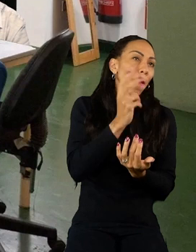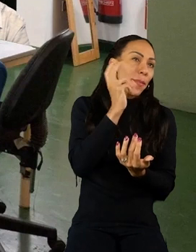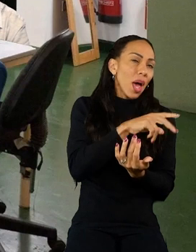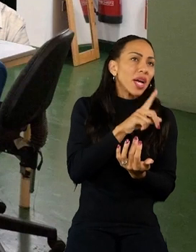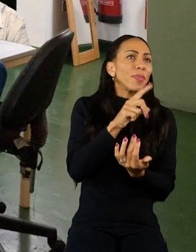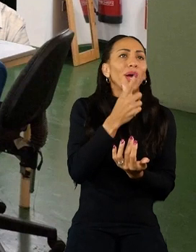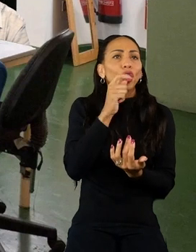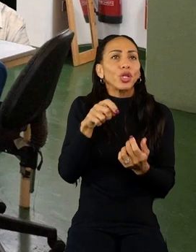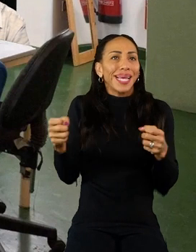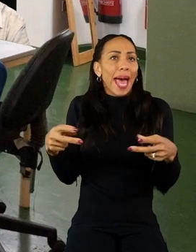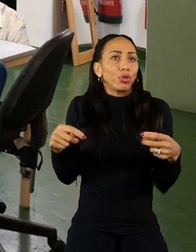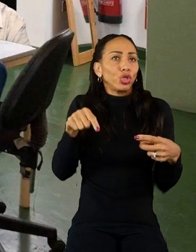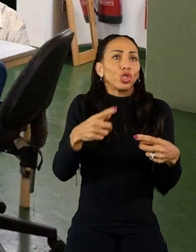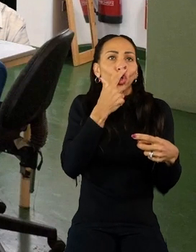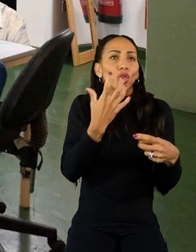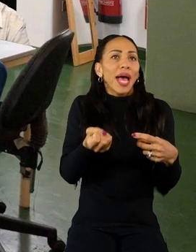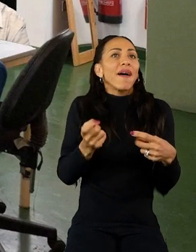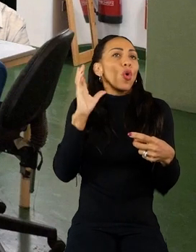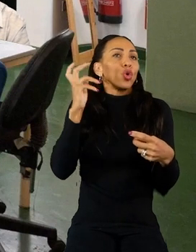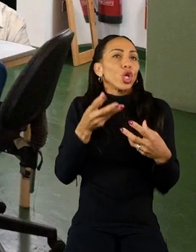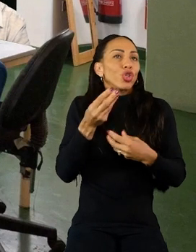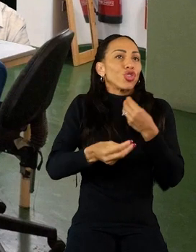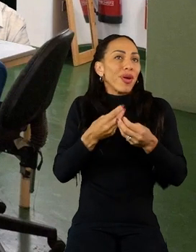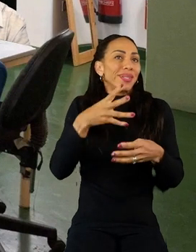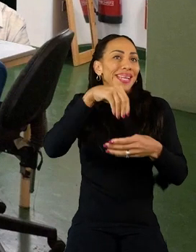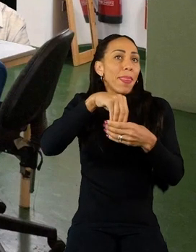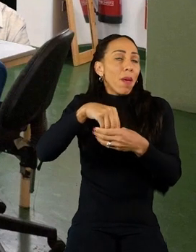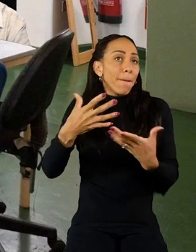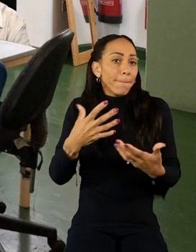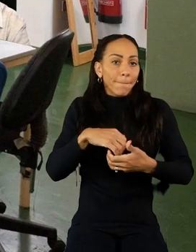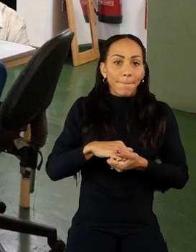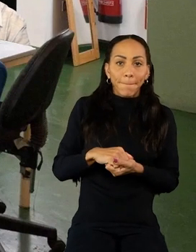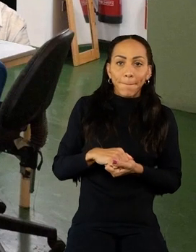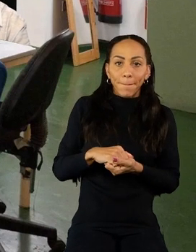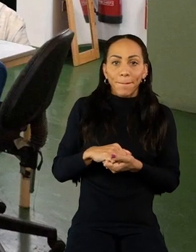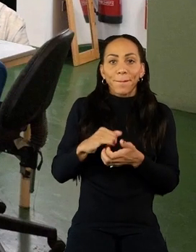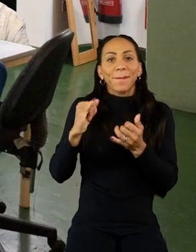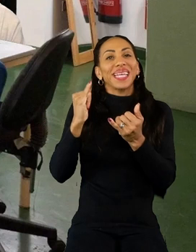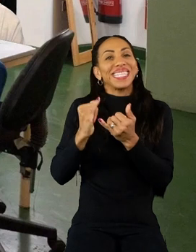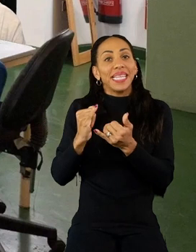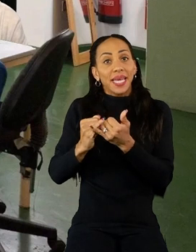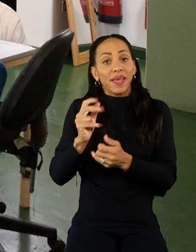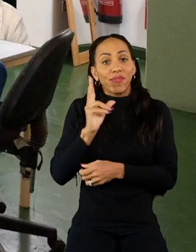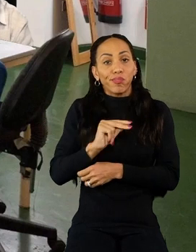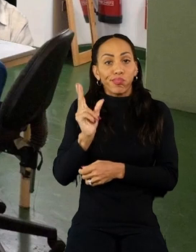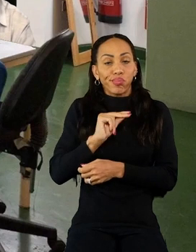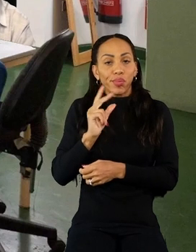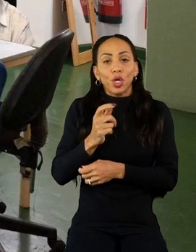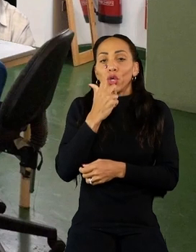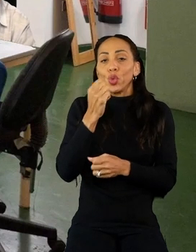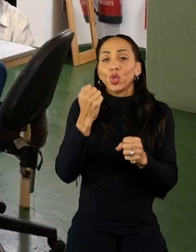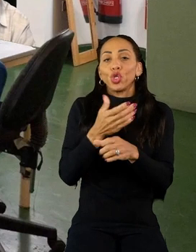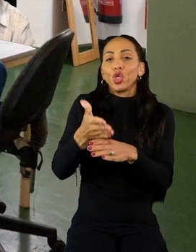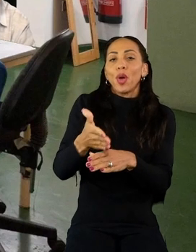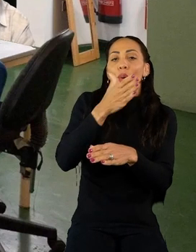participants and audiences, but perhaps it's giving other kinds of audio description as well. But I think what you were saying